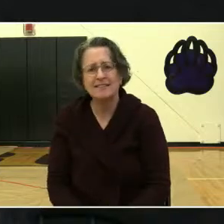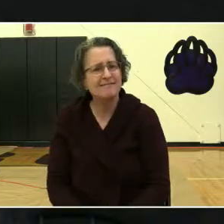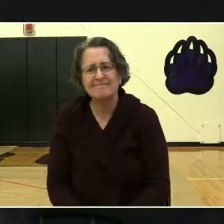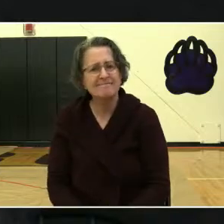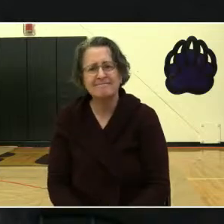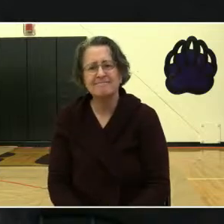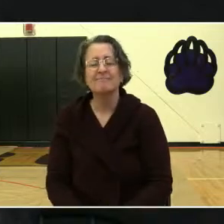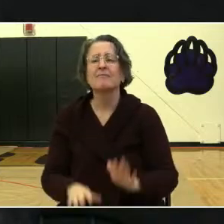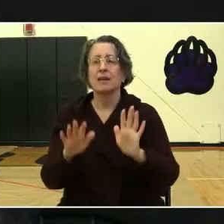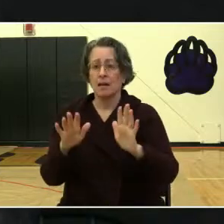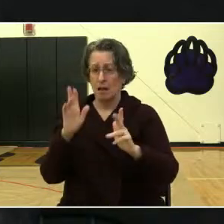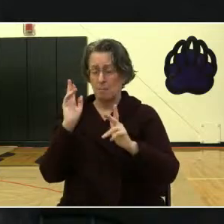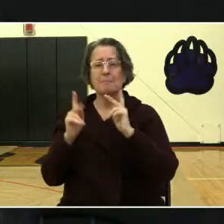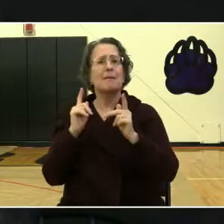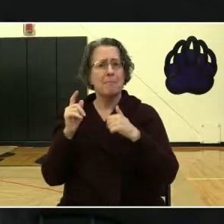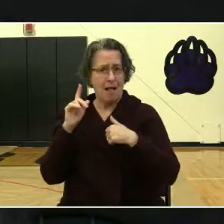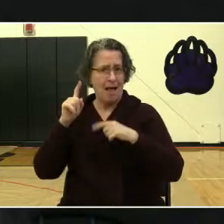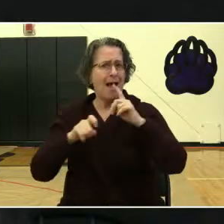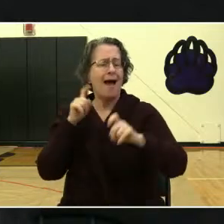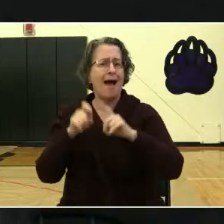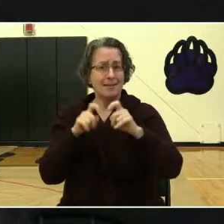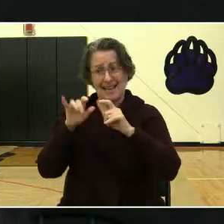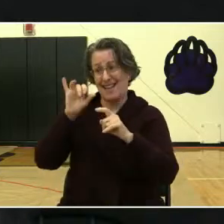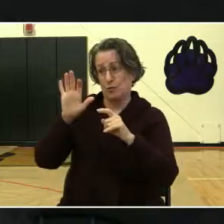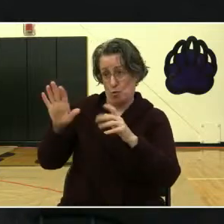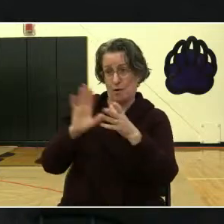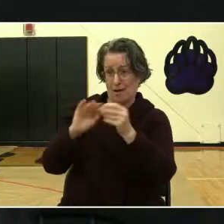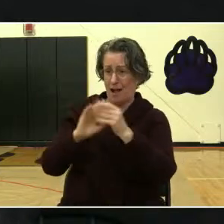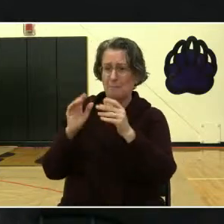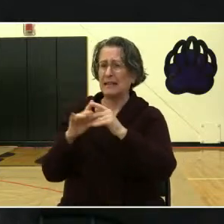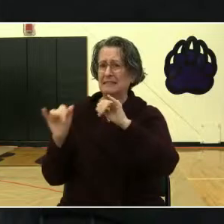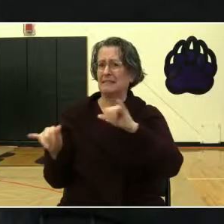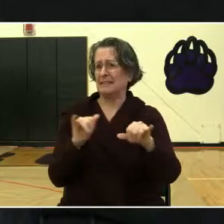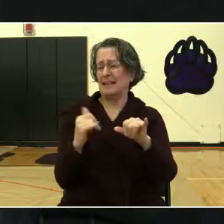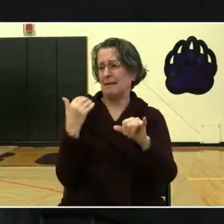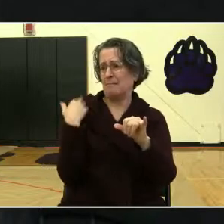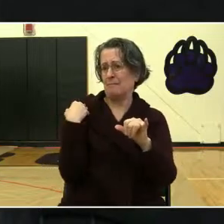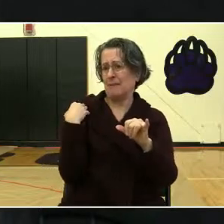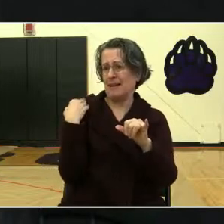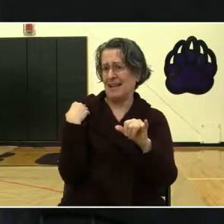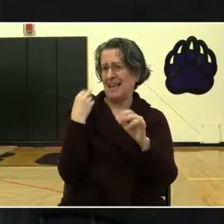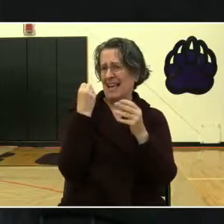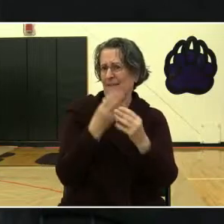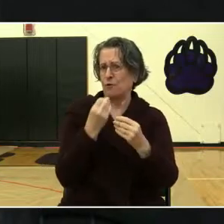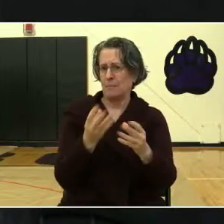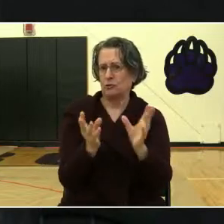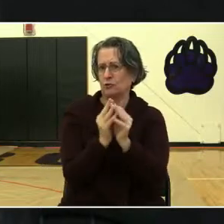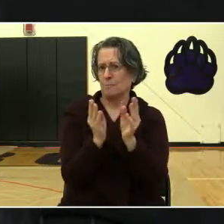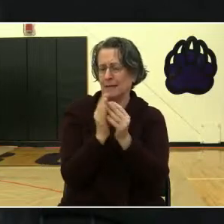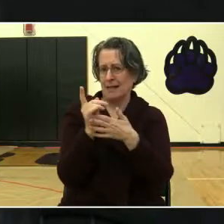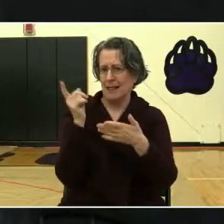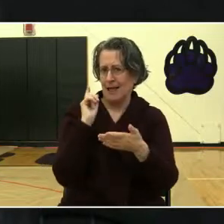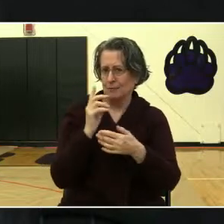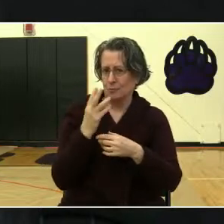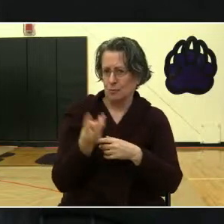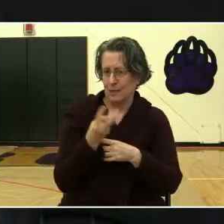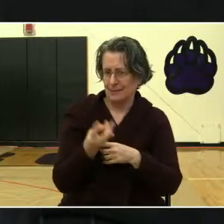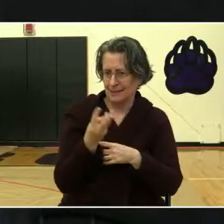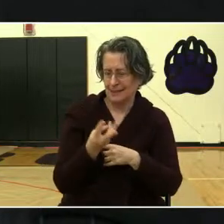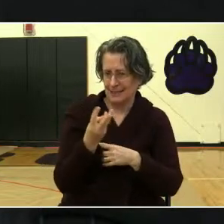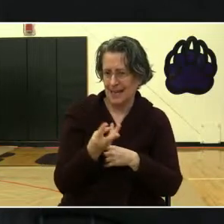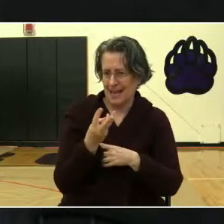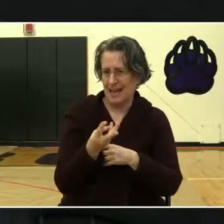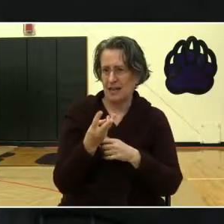on Tuesday um I think that the time to raise those issues is at select board meeting where that